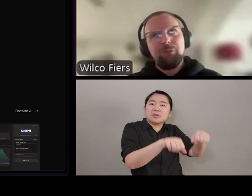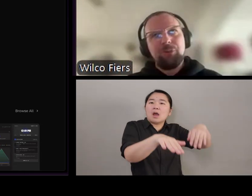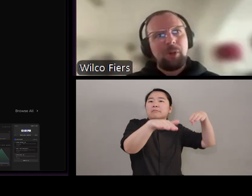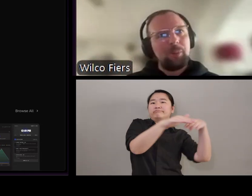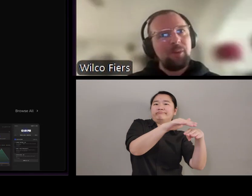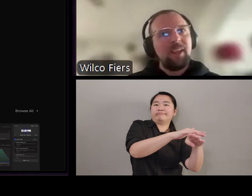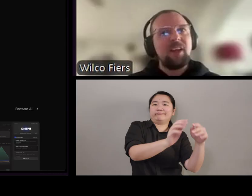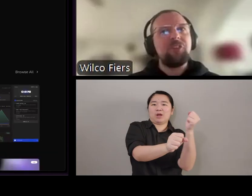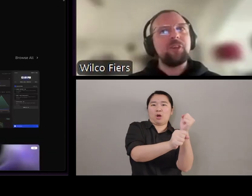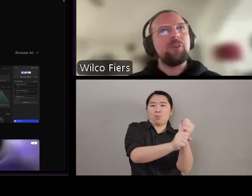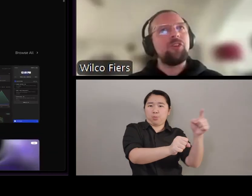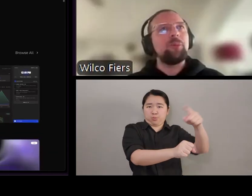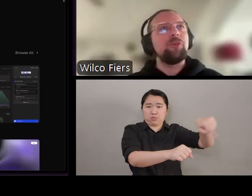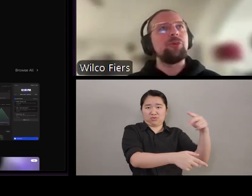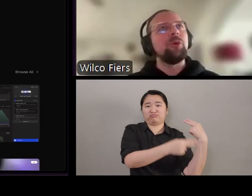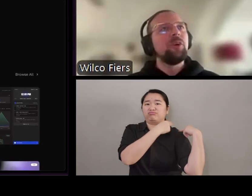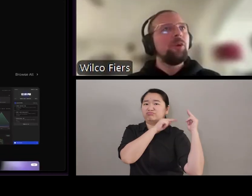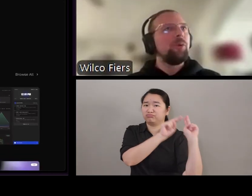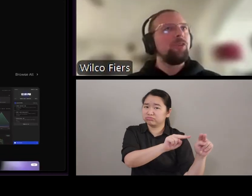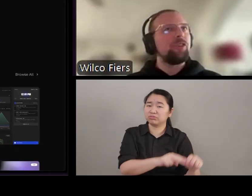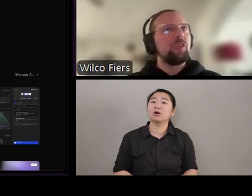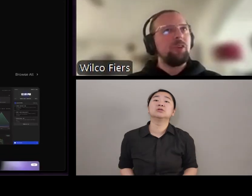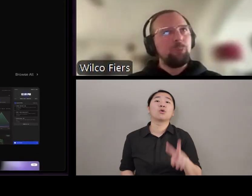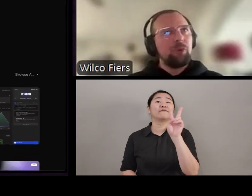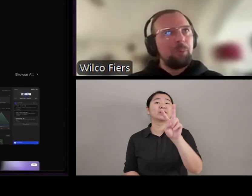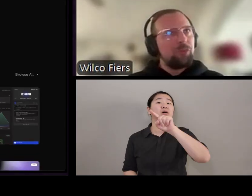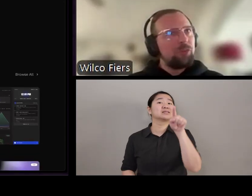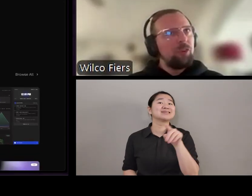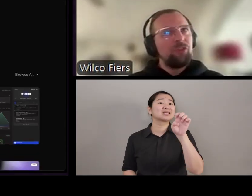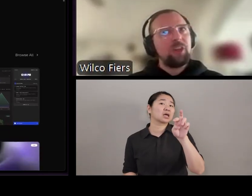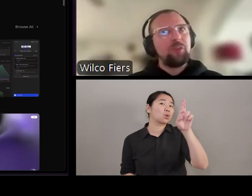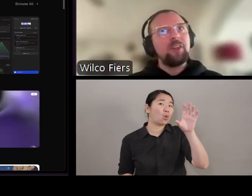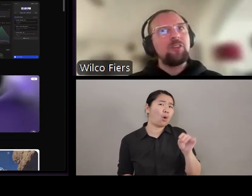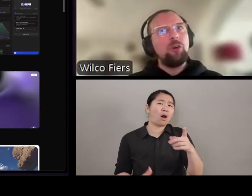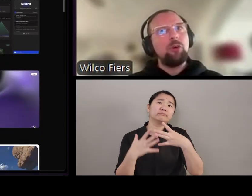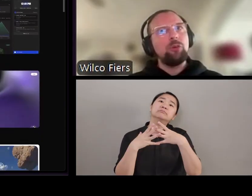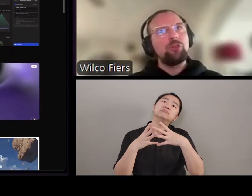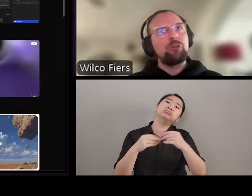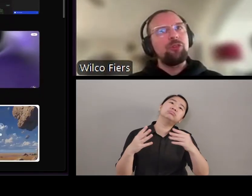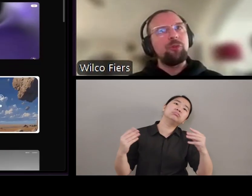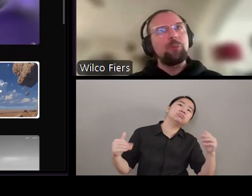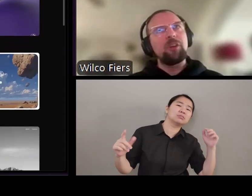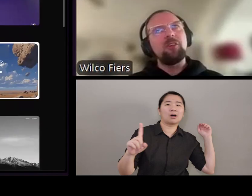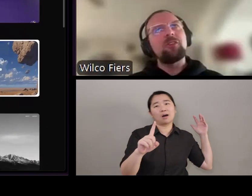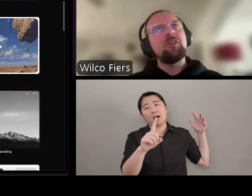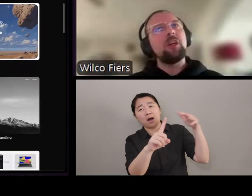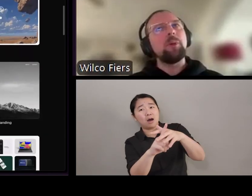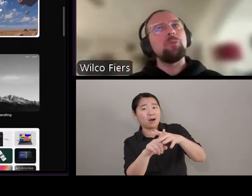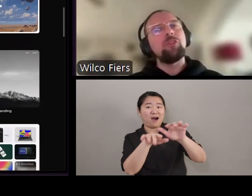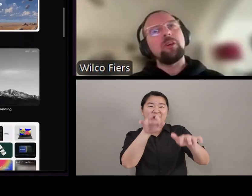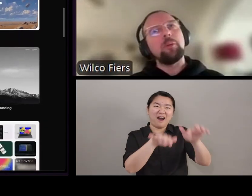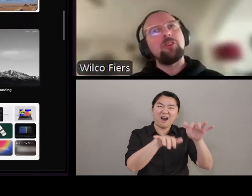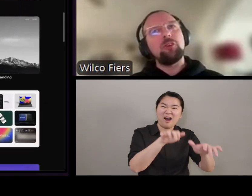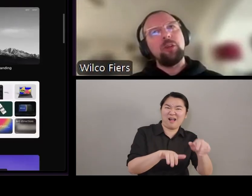got fairly popular last year, which is able to, with just a little prompt, generate all sorts of websites.